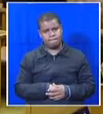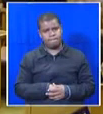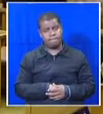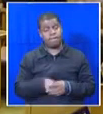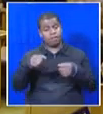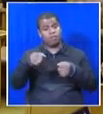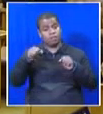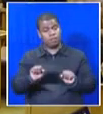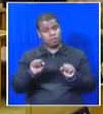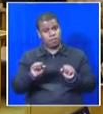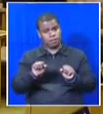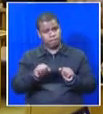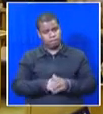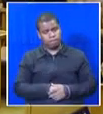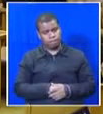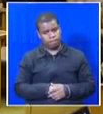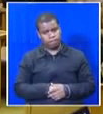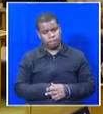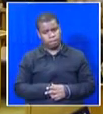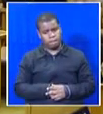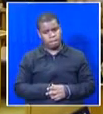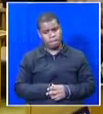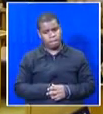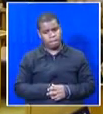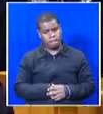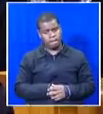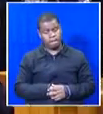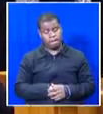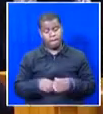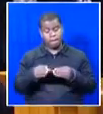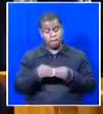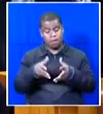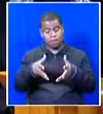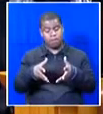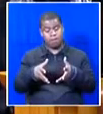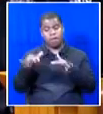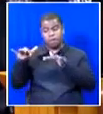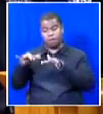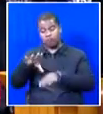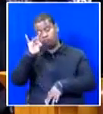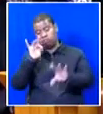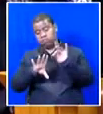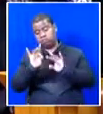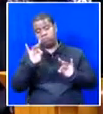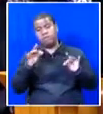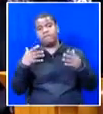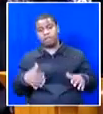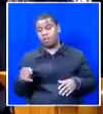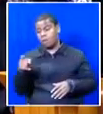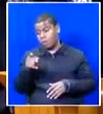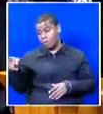Chairperson. I'm listening. Members of this house were elected by people. Particularly our poor